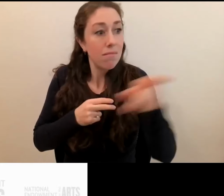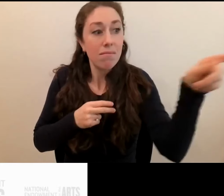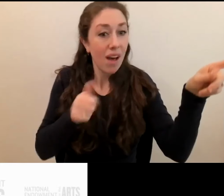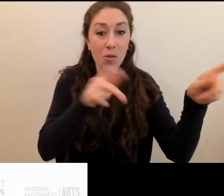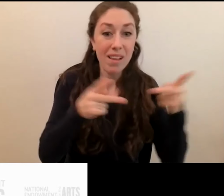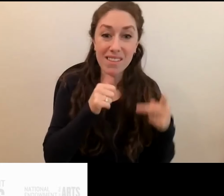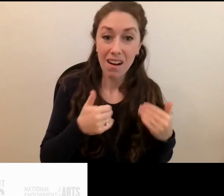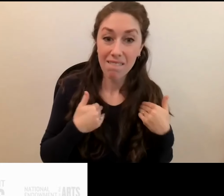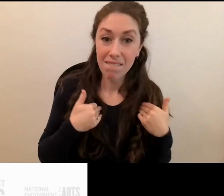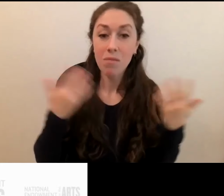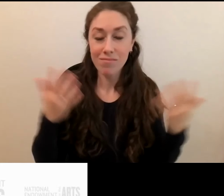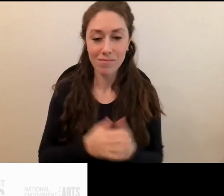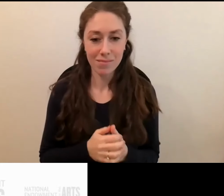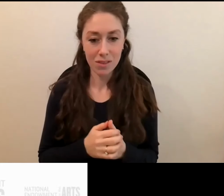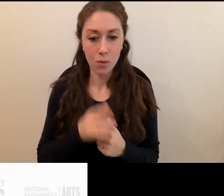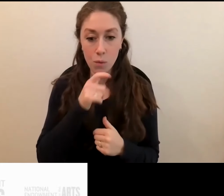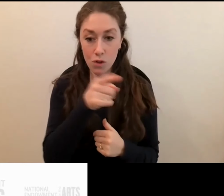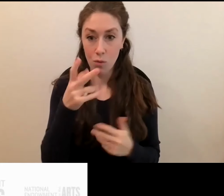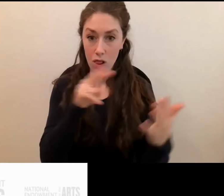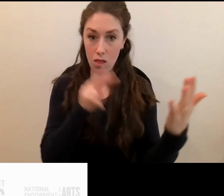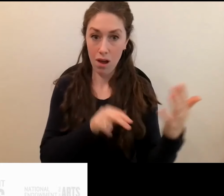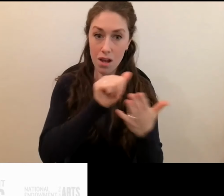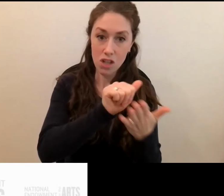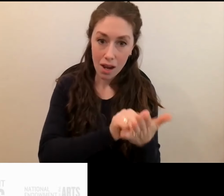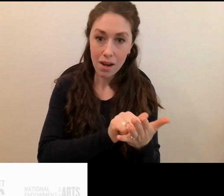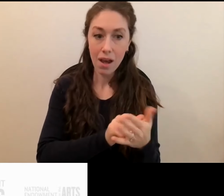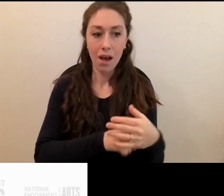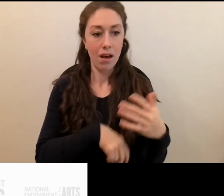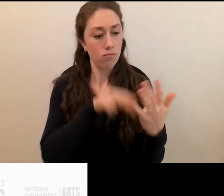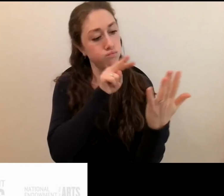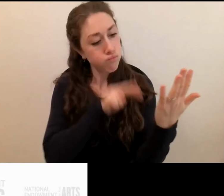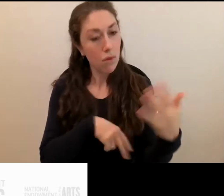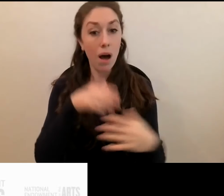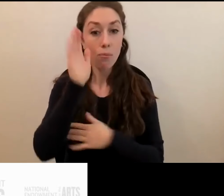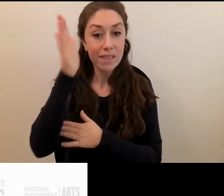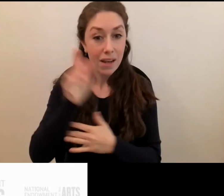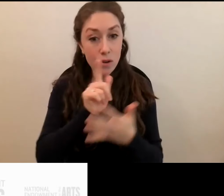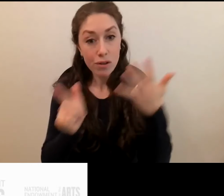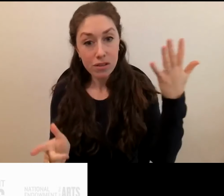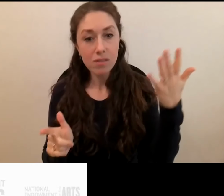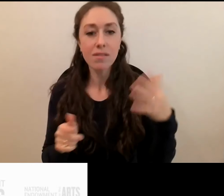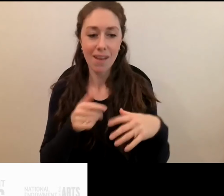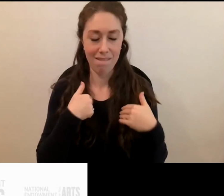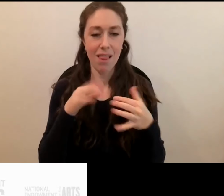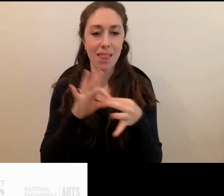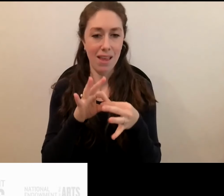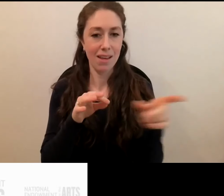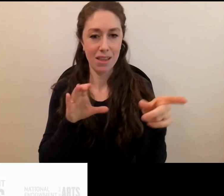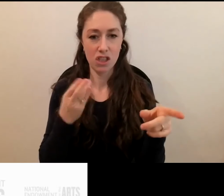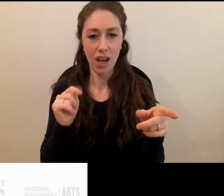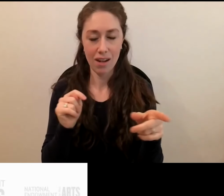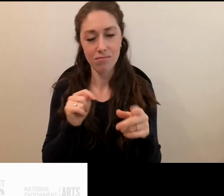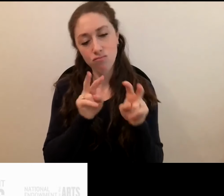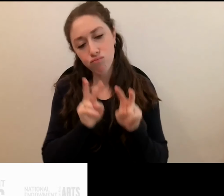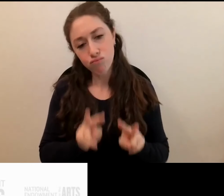for those of you who would like to review today's agenda and lineup of presenters, there's a link in the chat. And the agenda also includes